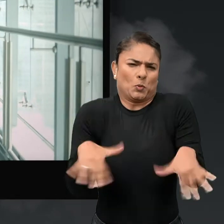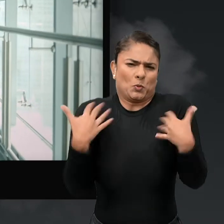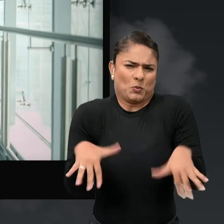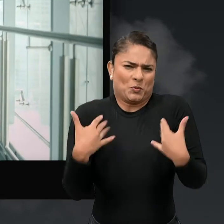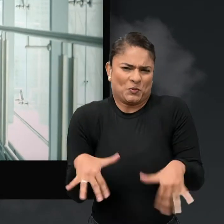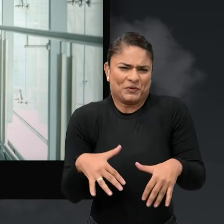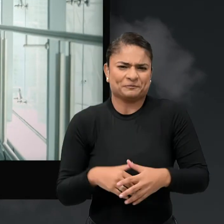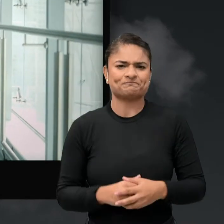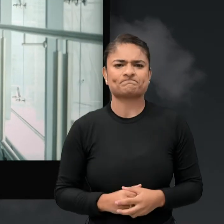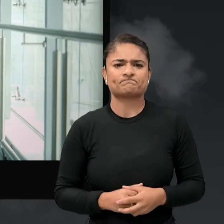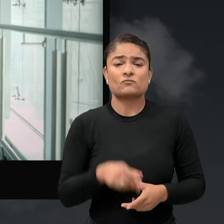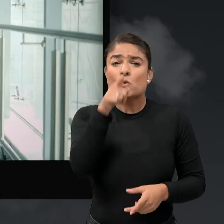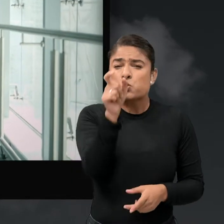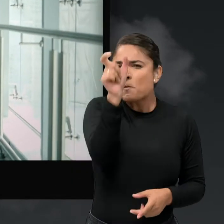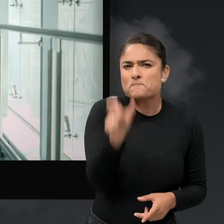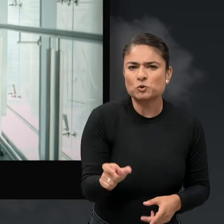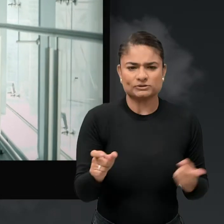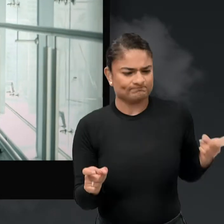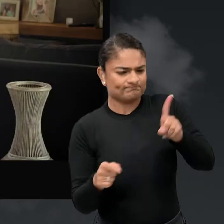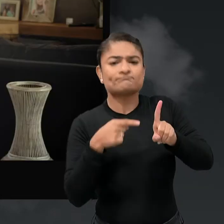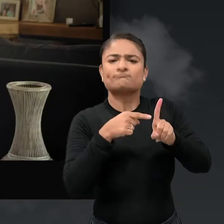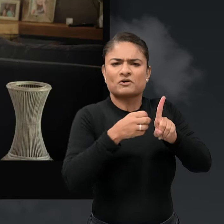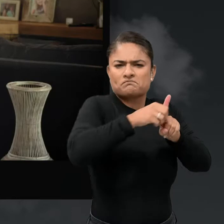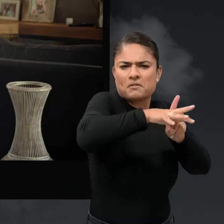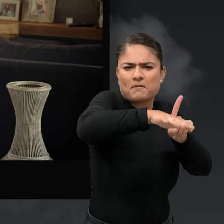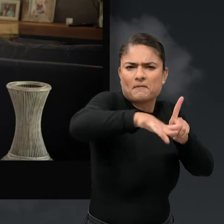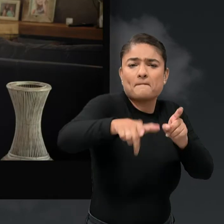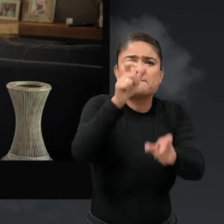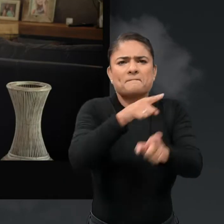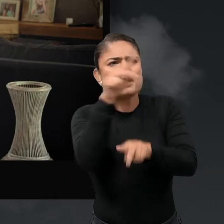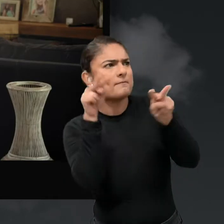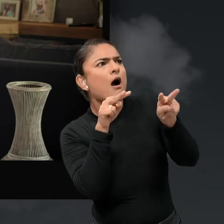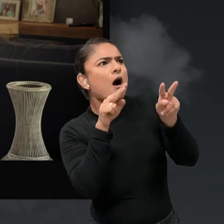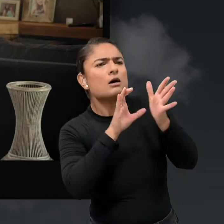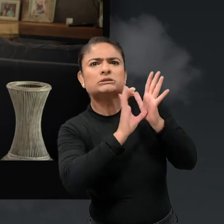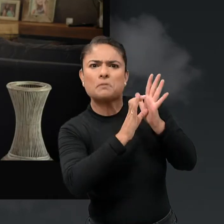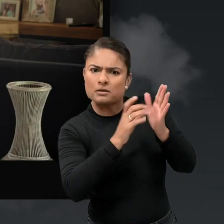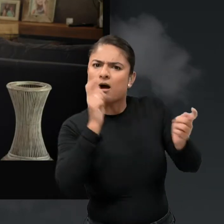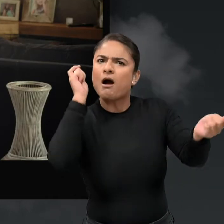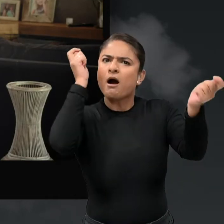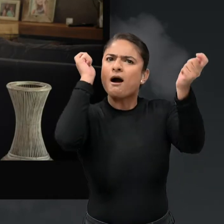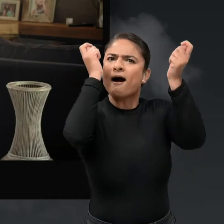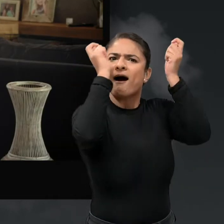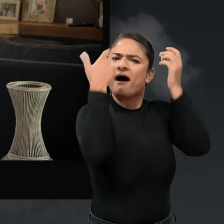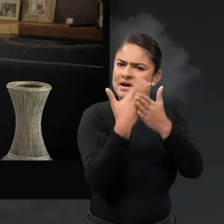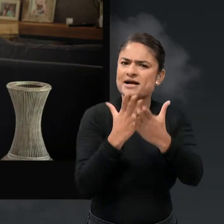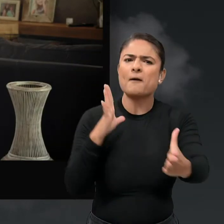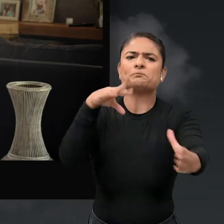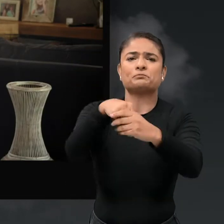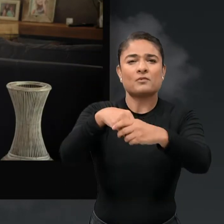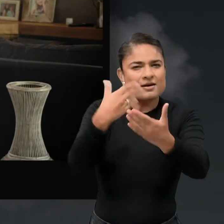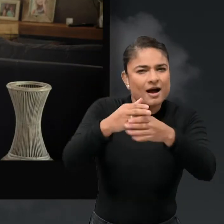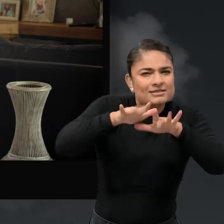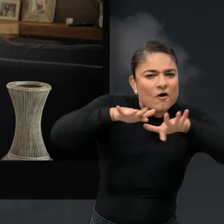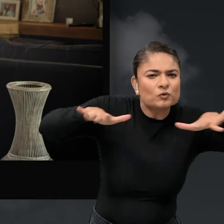than you may think. You are going to be that person that is changing the mindsets around disability and what we can do